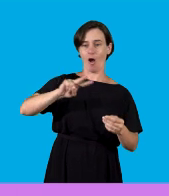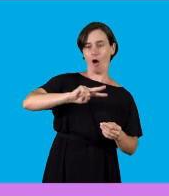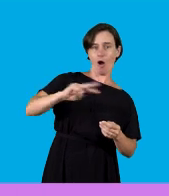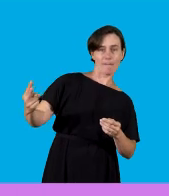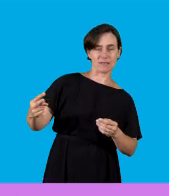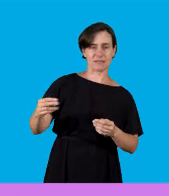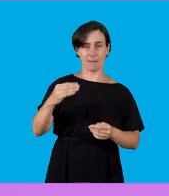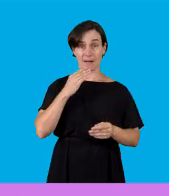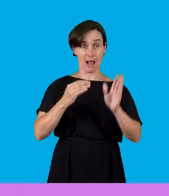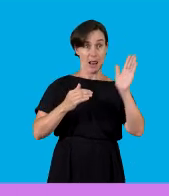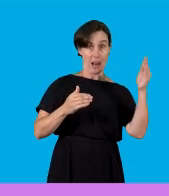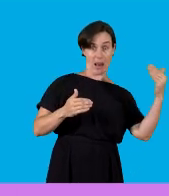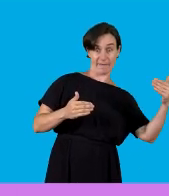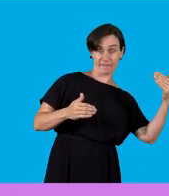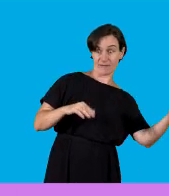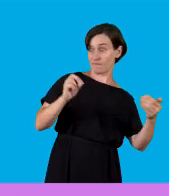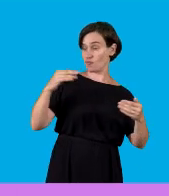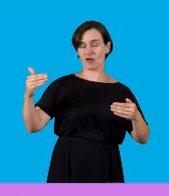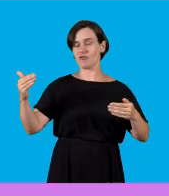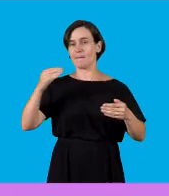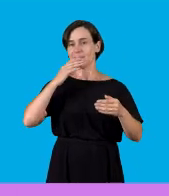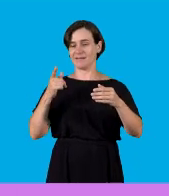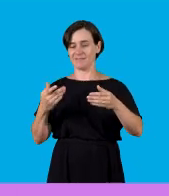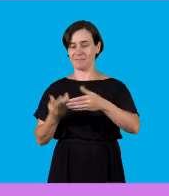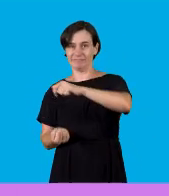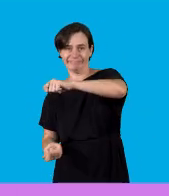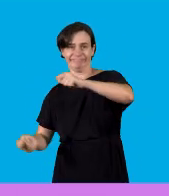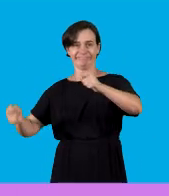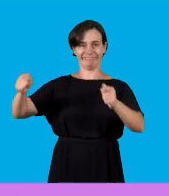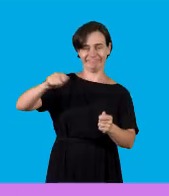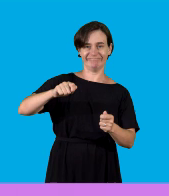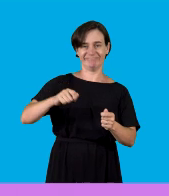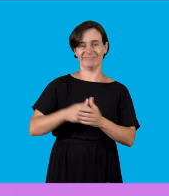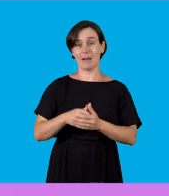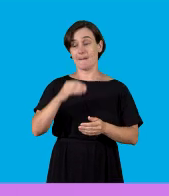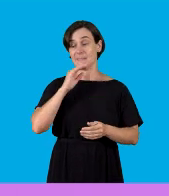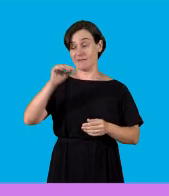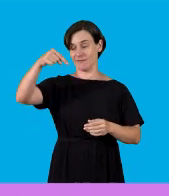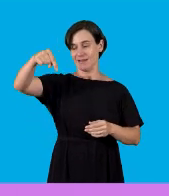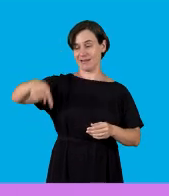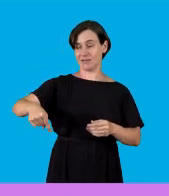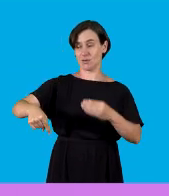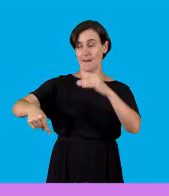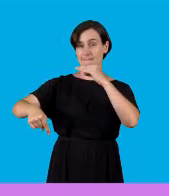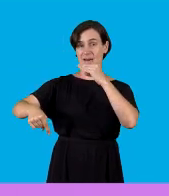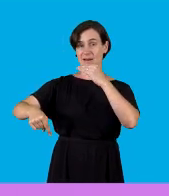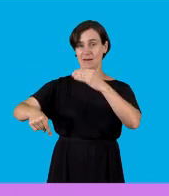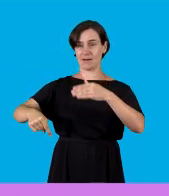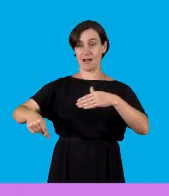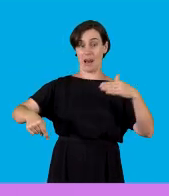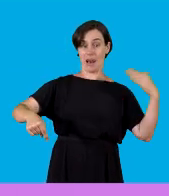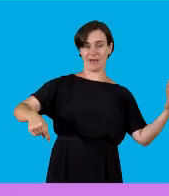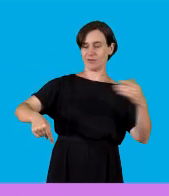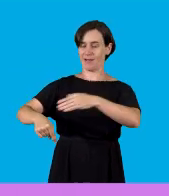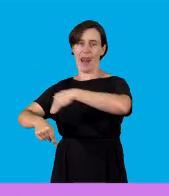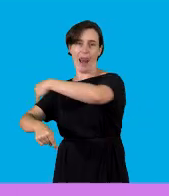was entering entrance 1. So now she's facing down. It means now the left is on the right and the right is on the left. So what does that mean? Now she has to